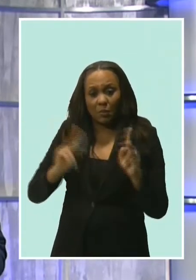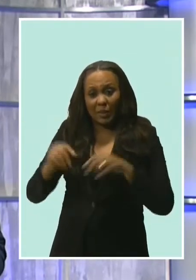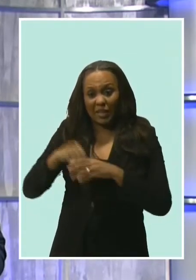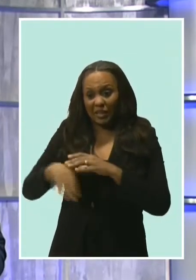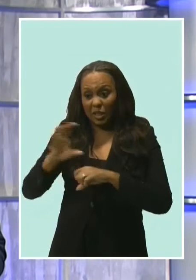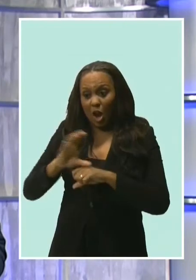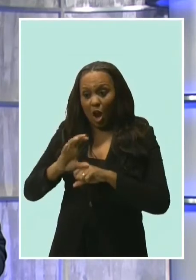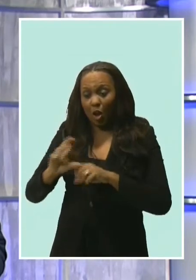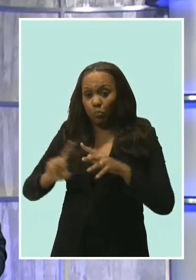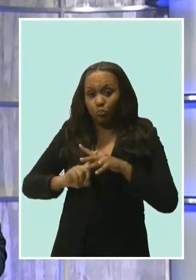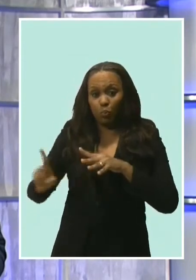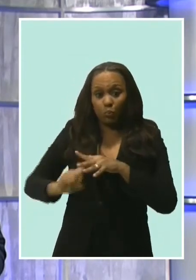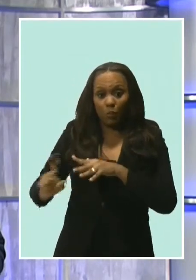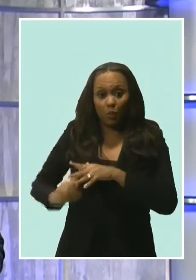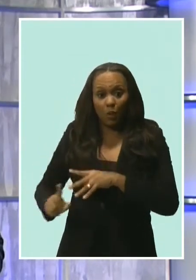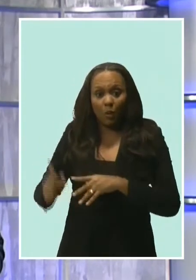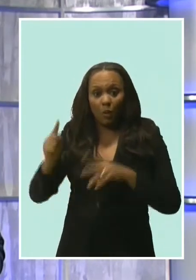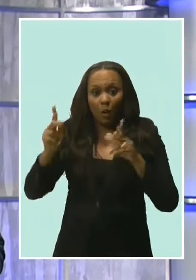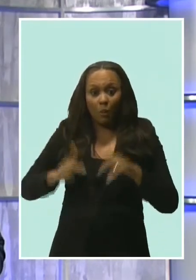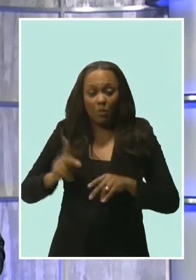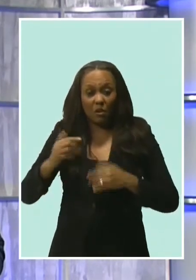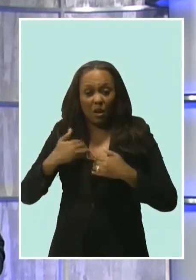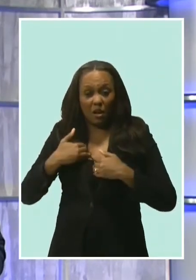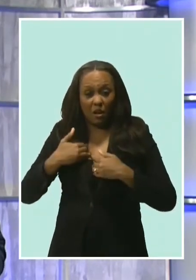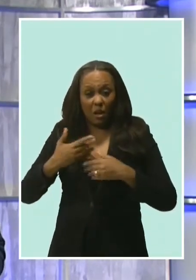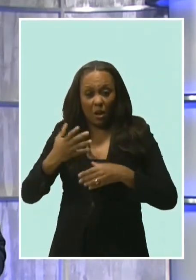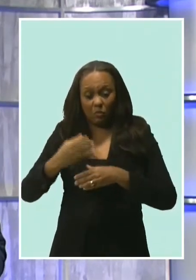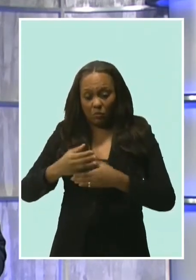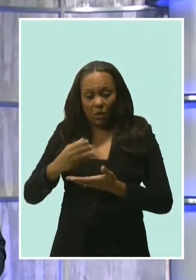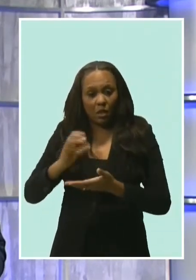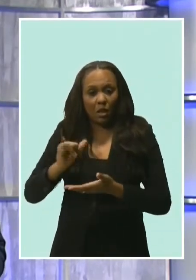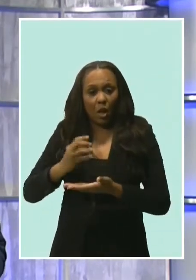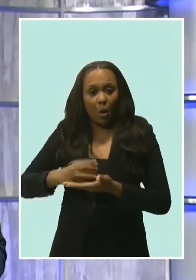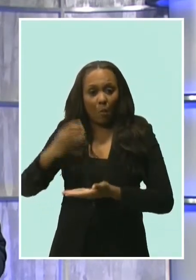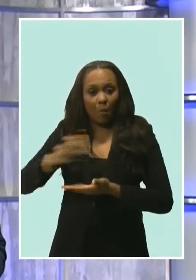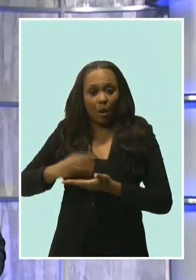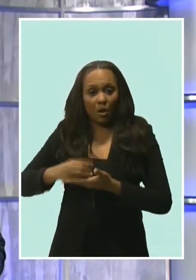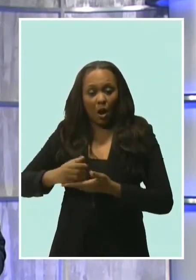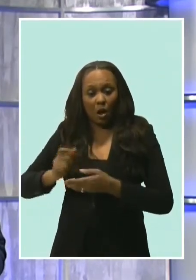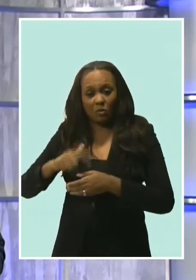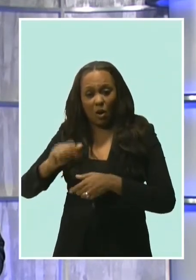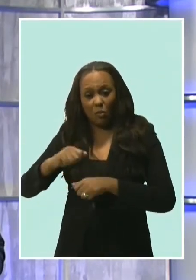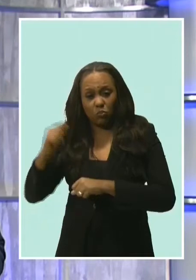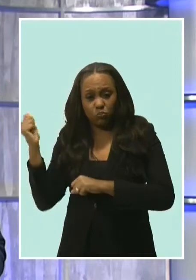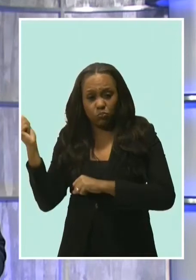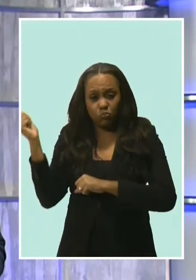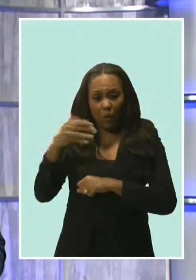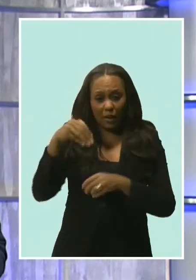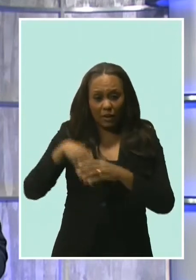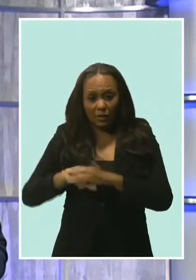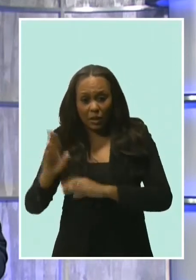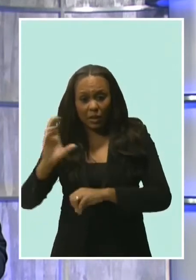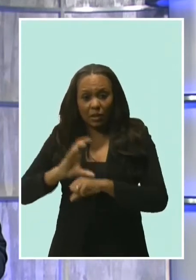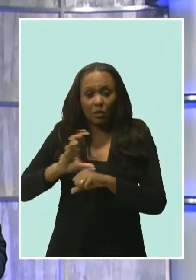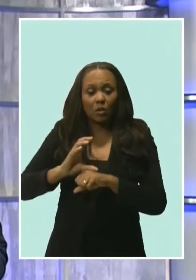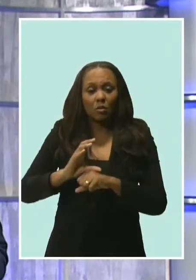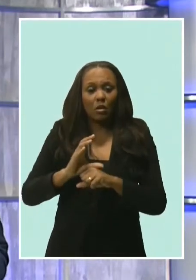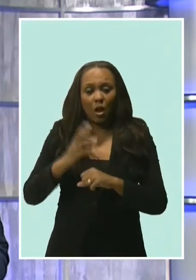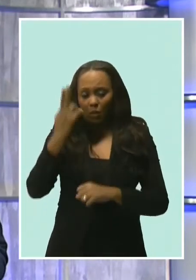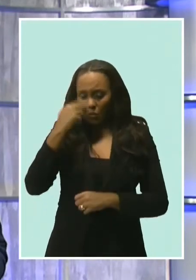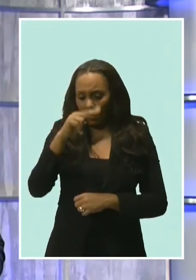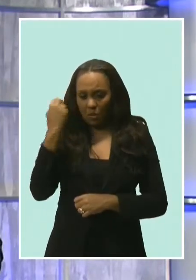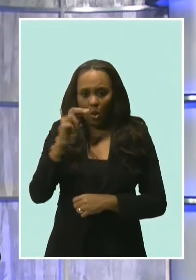debt management workshop held at the Christchurch Parish Church. At this current moment, we're still distributing loans. However, we are